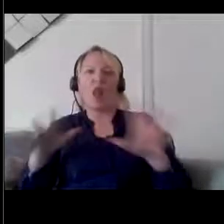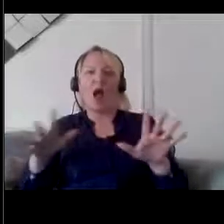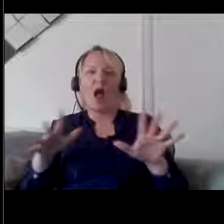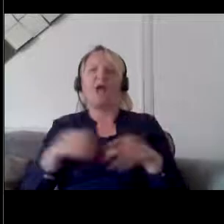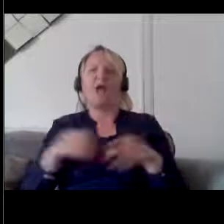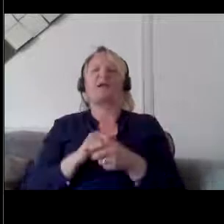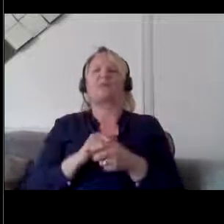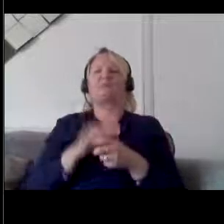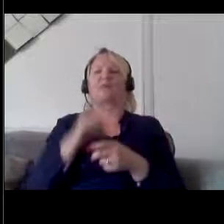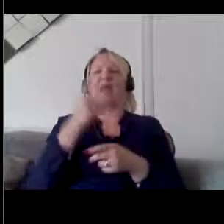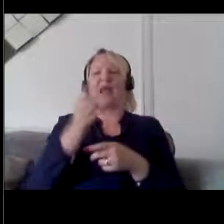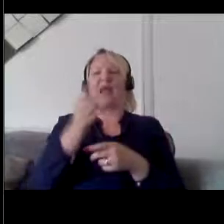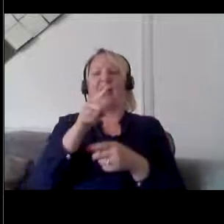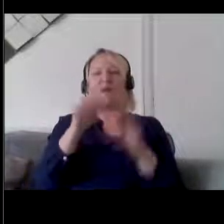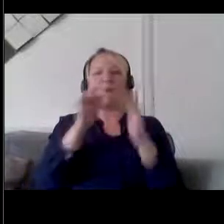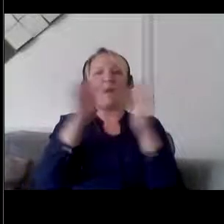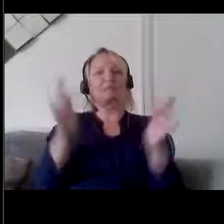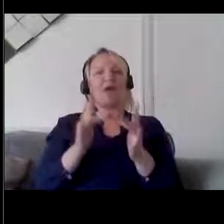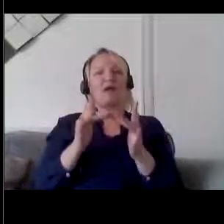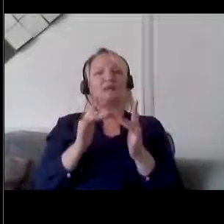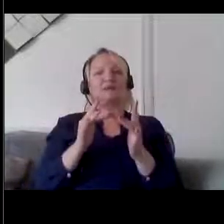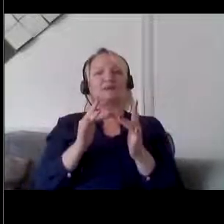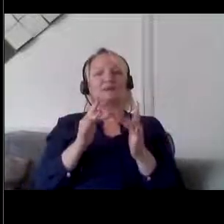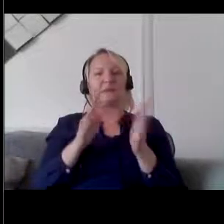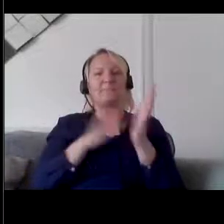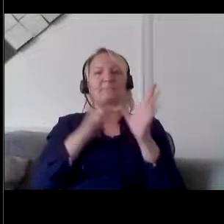map on our dedicated website.